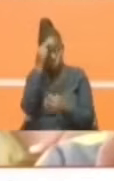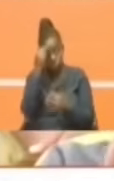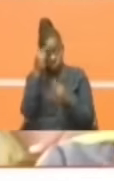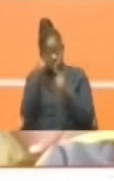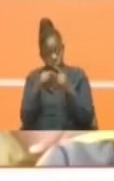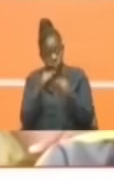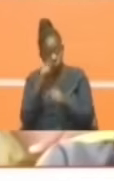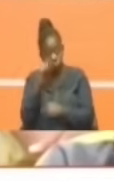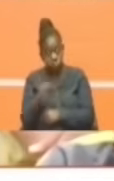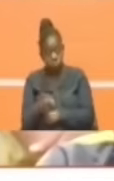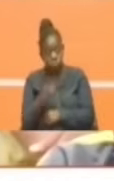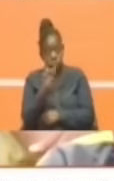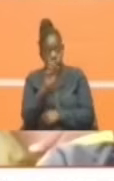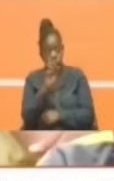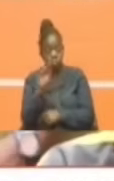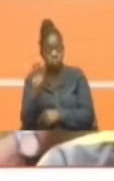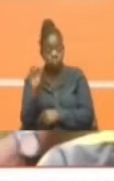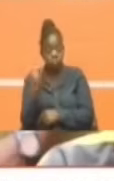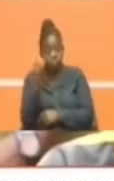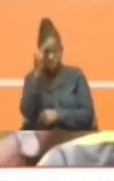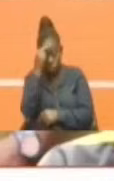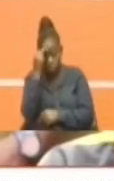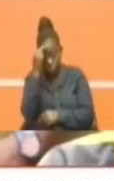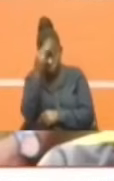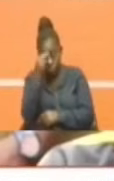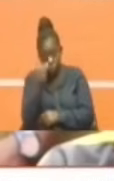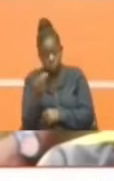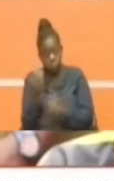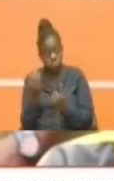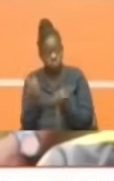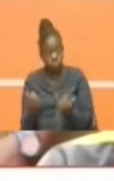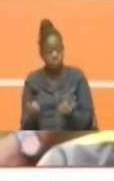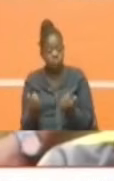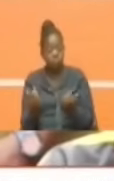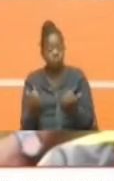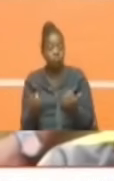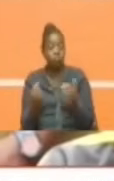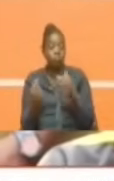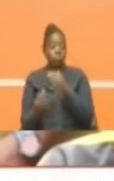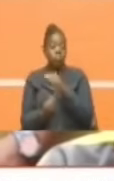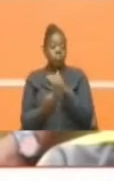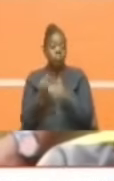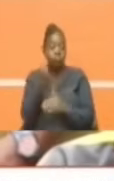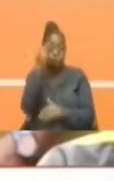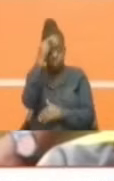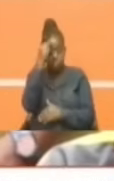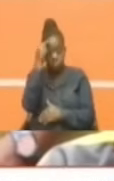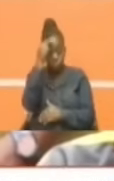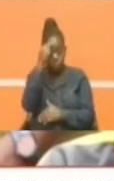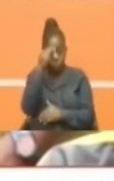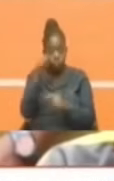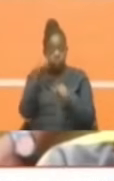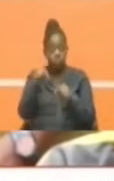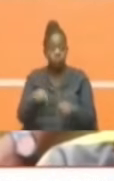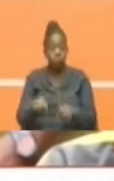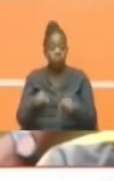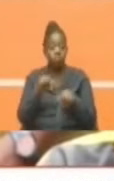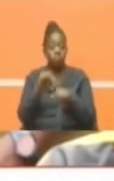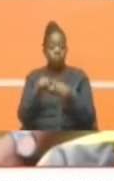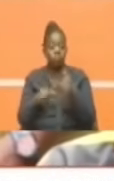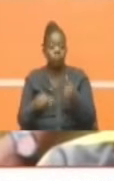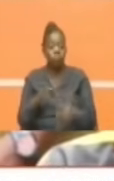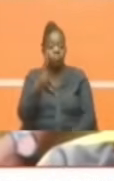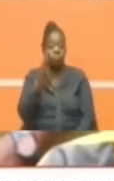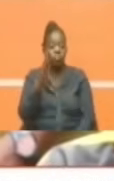was 1,800 students. Your Excellency, the current student population in this school is